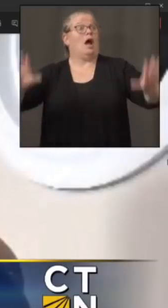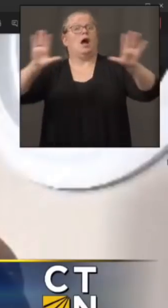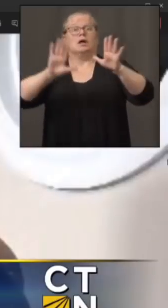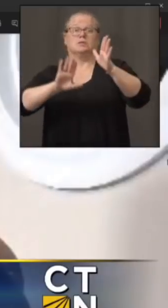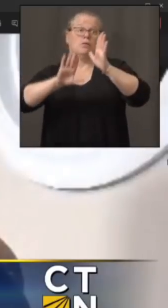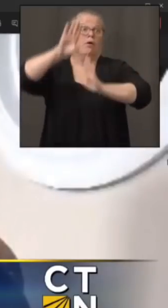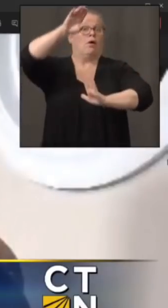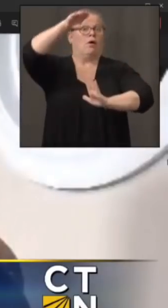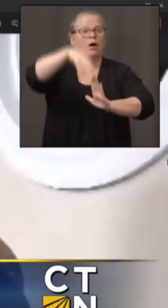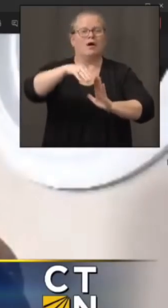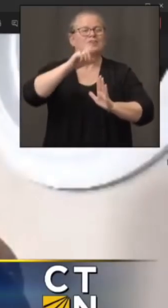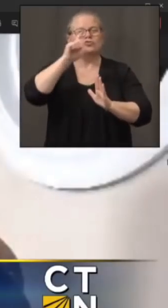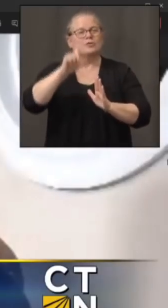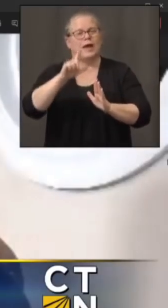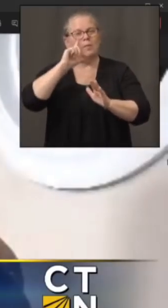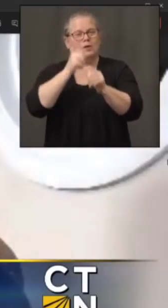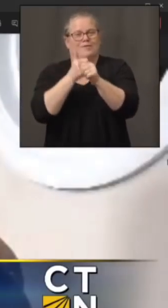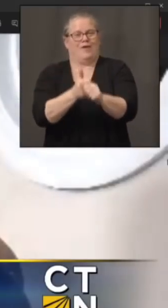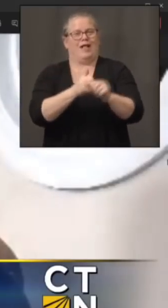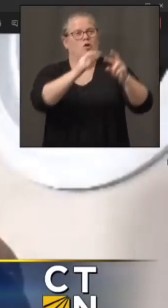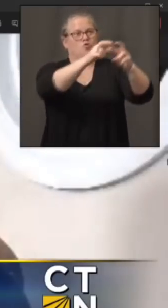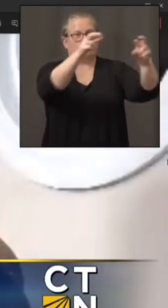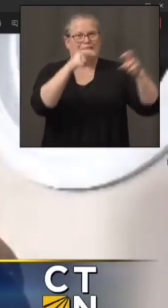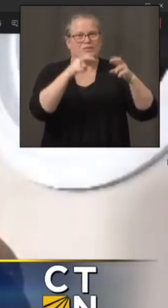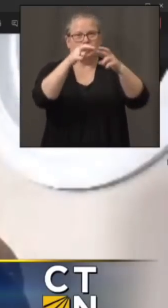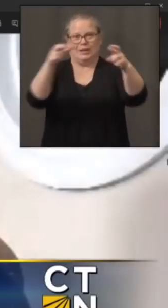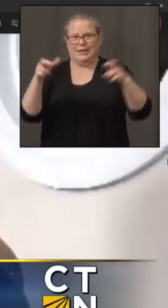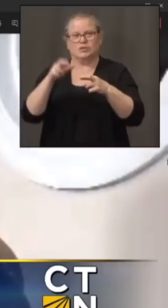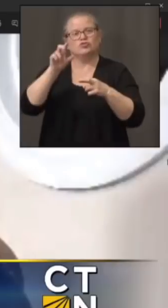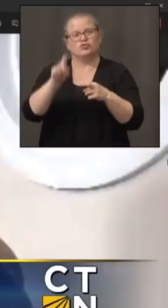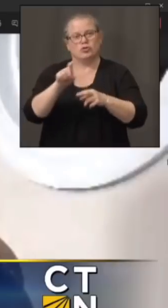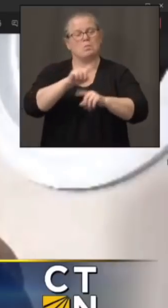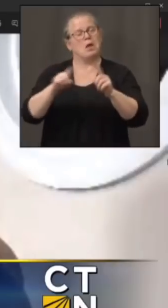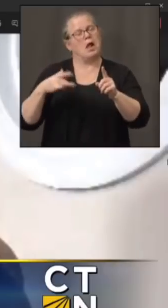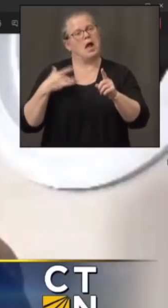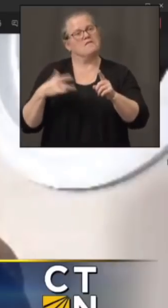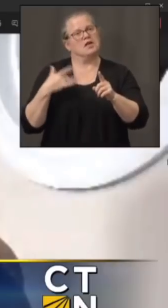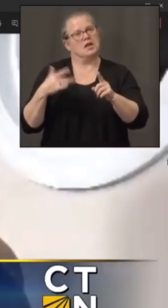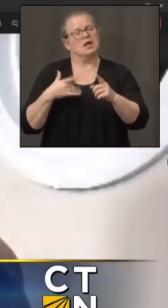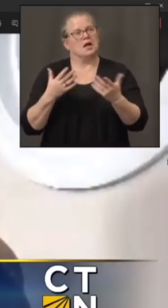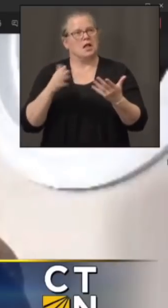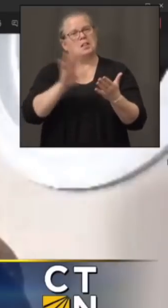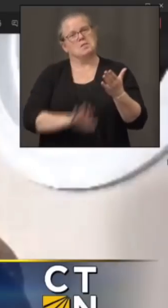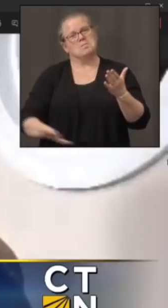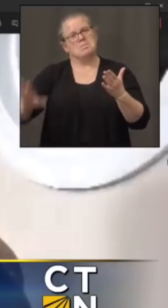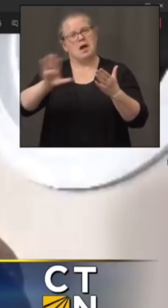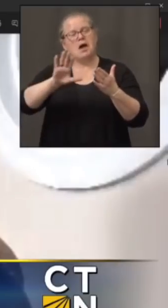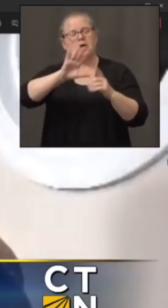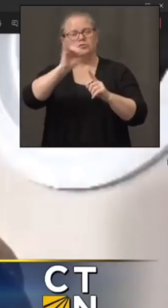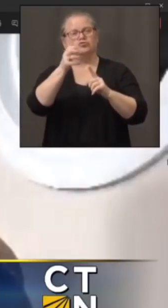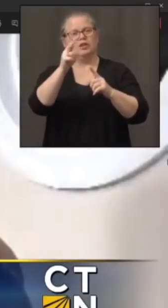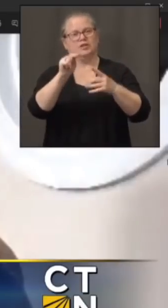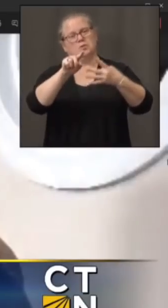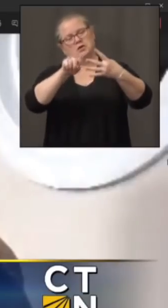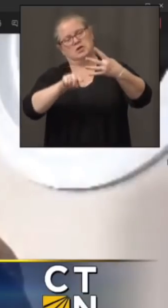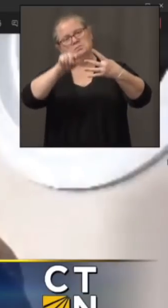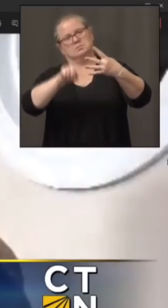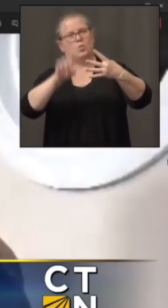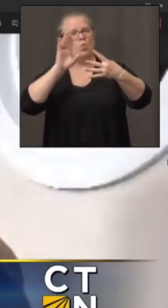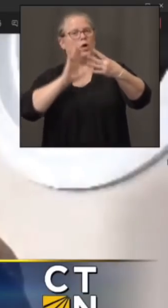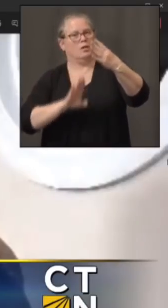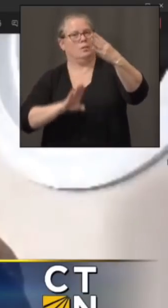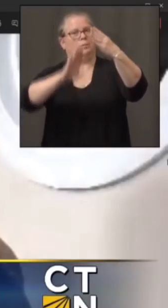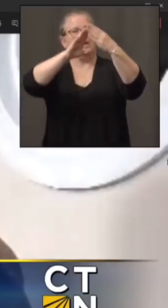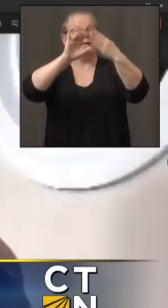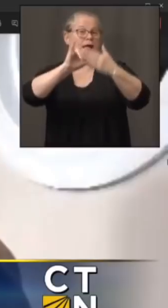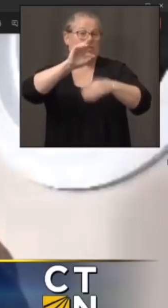We'll be going up the epidemic curve through the end of November into December. We'll peak some point in January. That would be a sort of